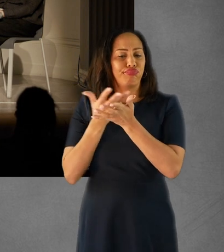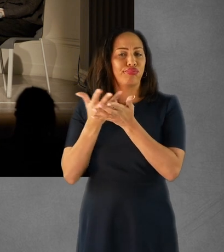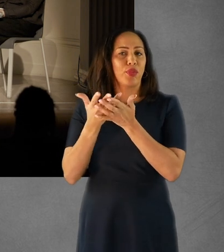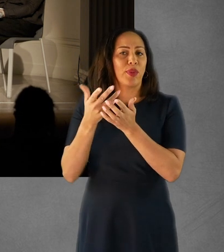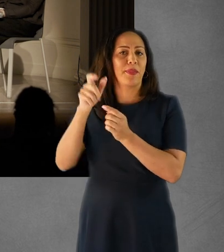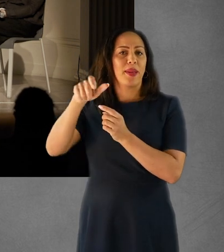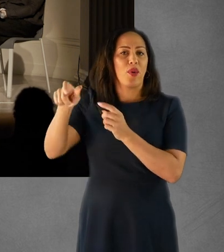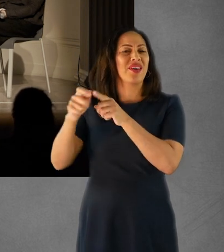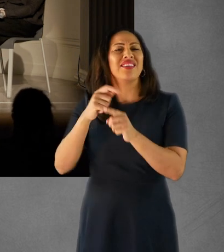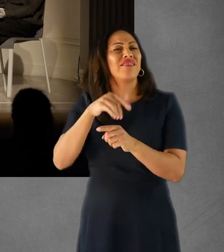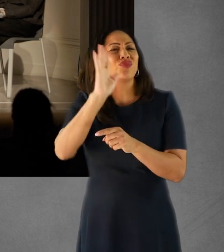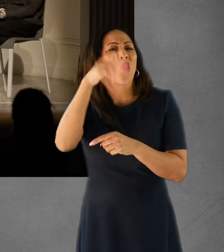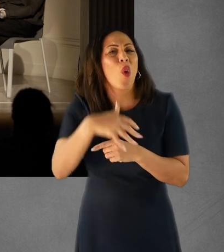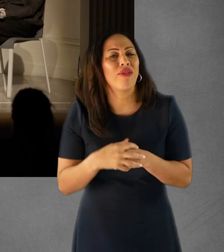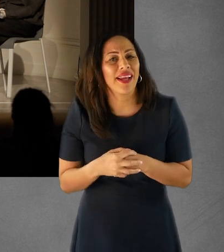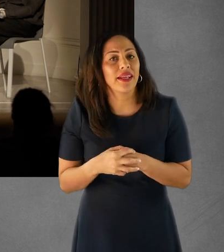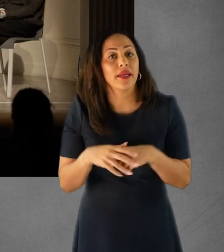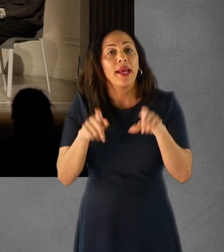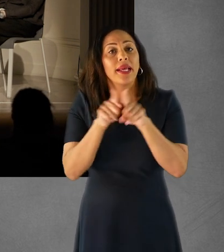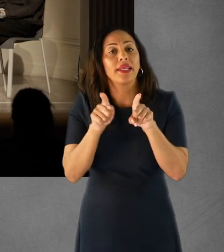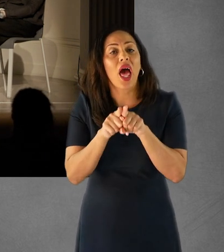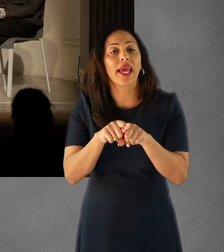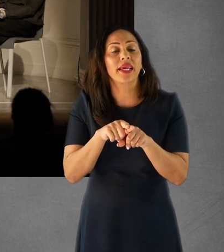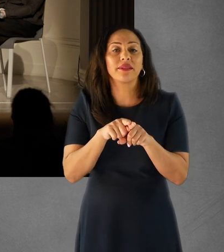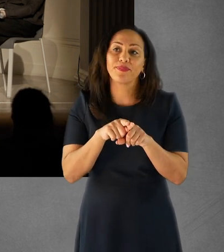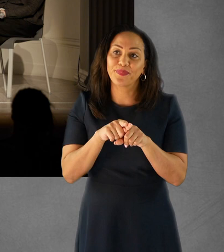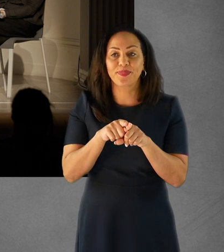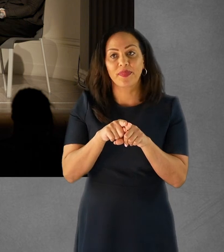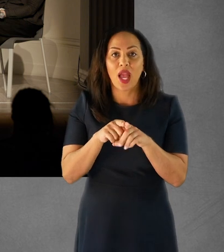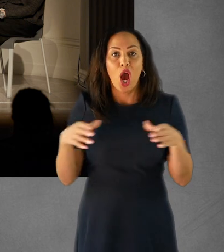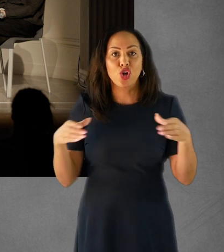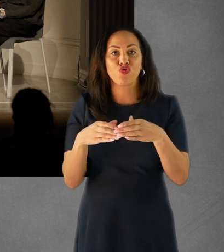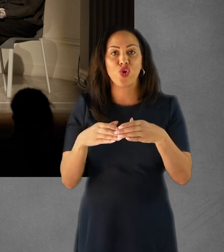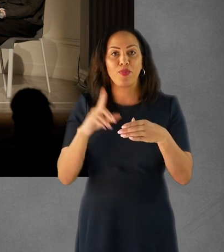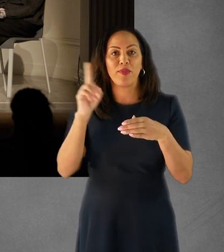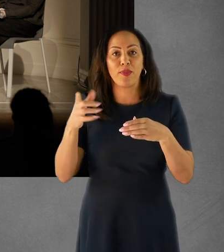Very and that good. Kind of reassured me because I was like, oh, okay, so I'm not just like missing out on something.